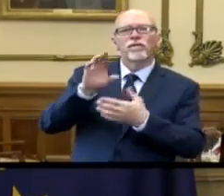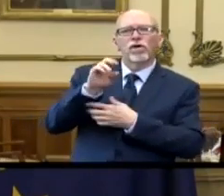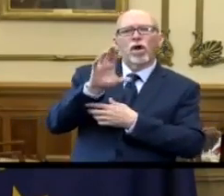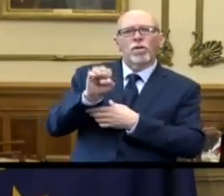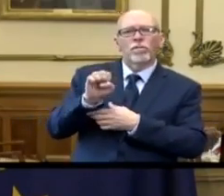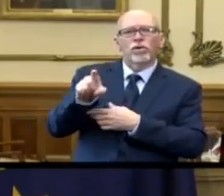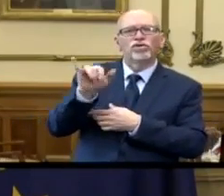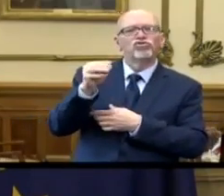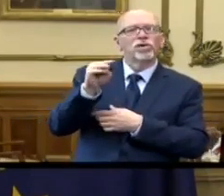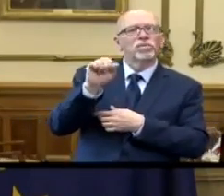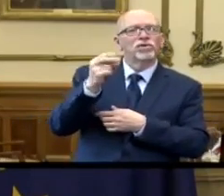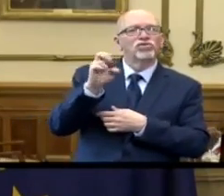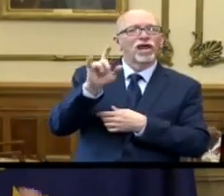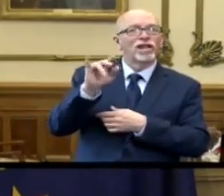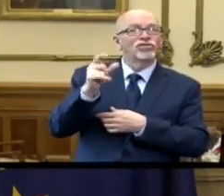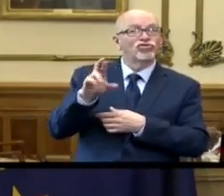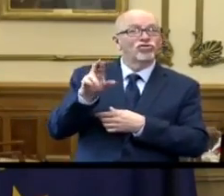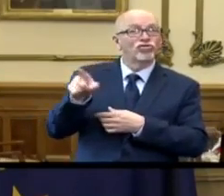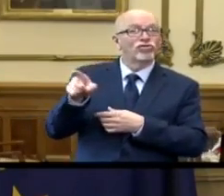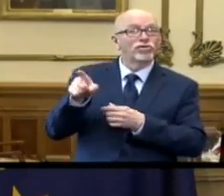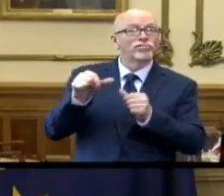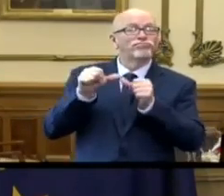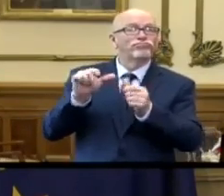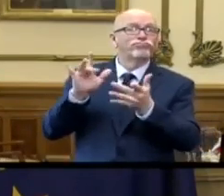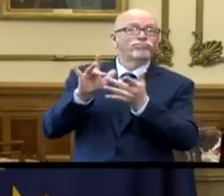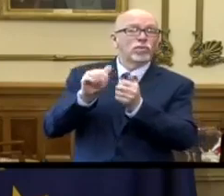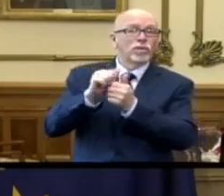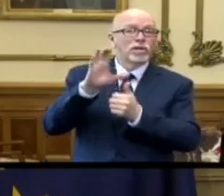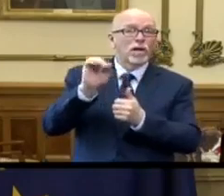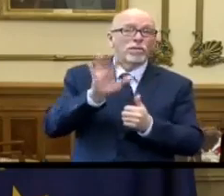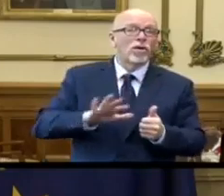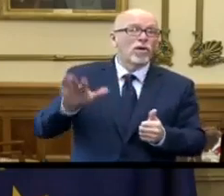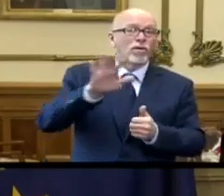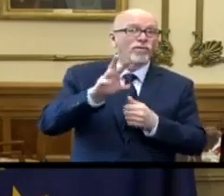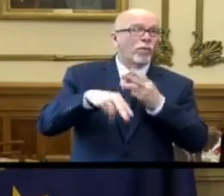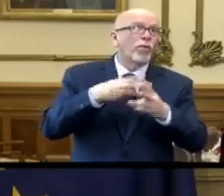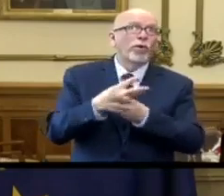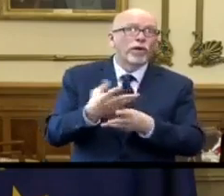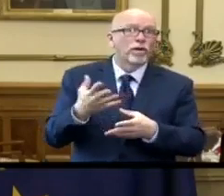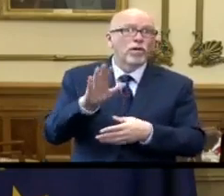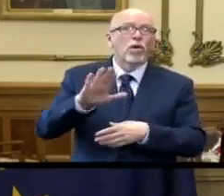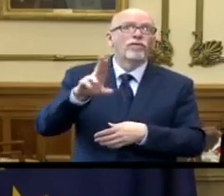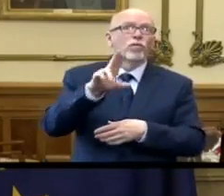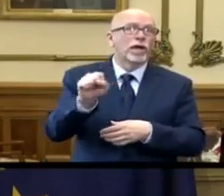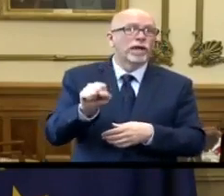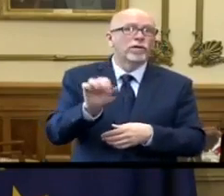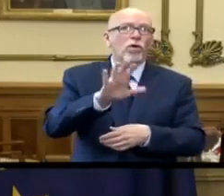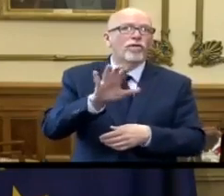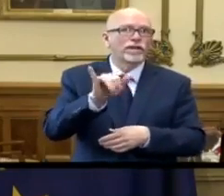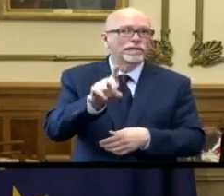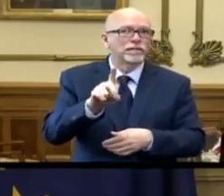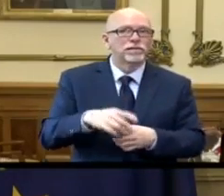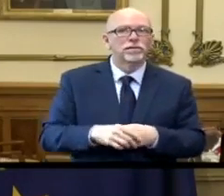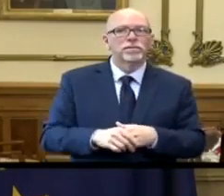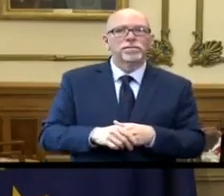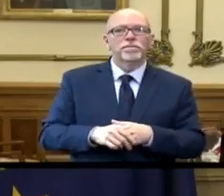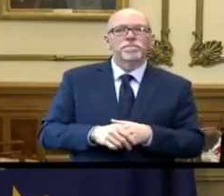Jim Schellinger, who's been in constant contact with companies all over the world, all over the country, all over the state of